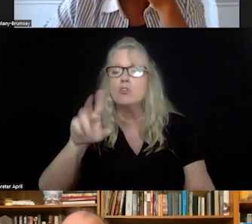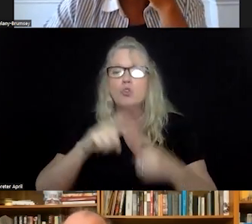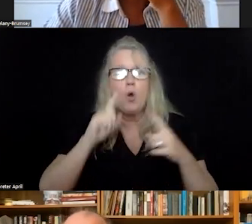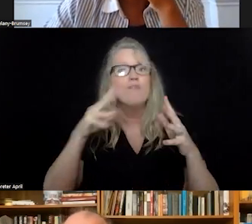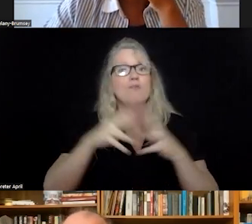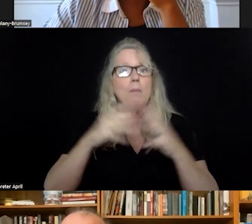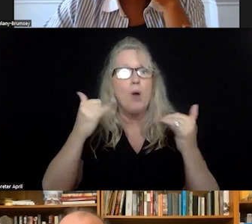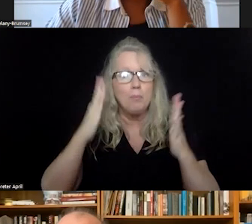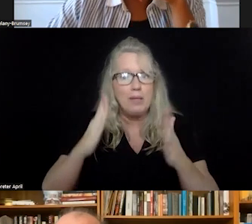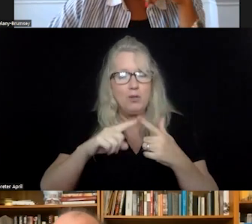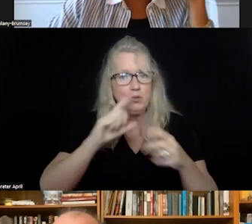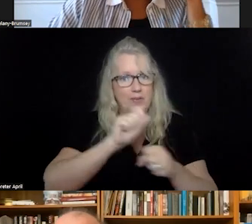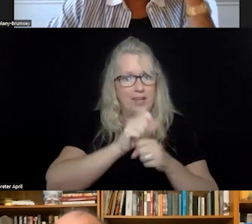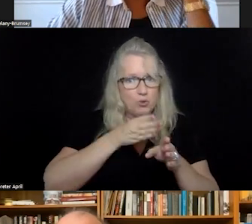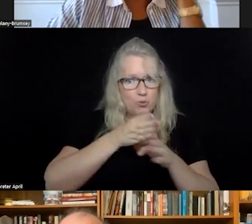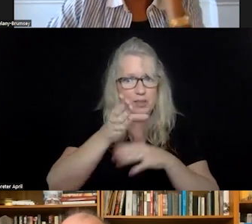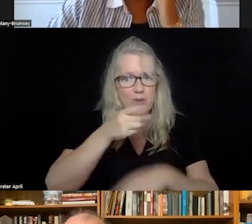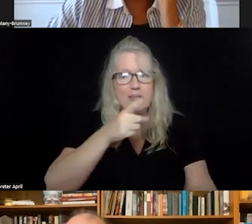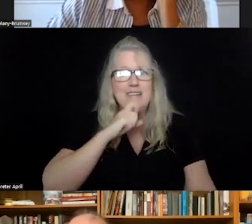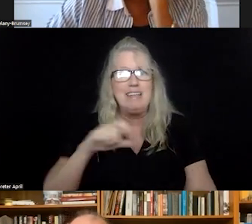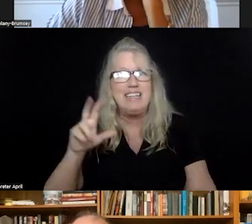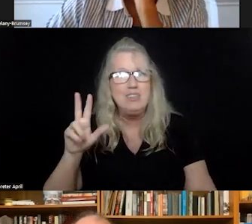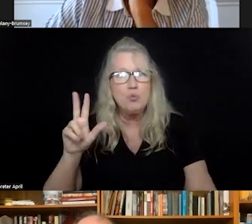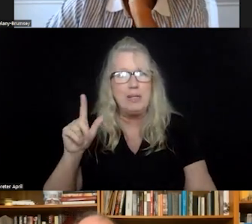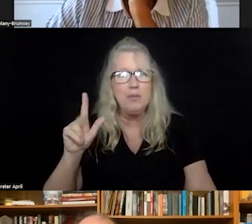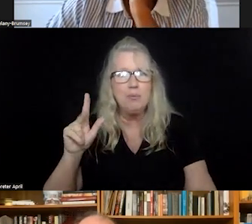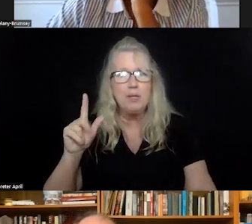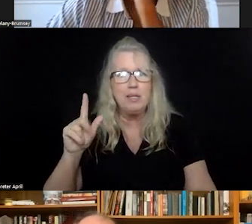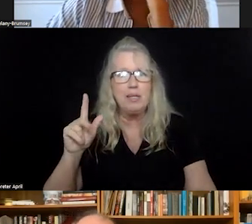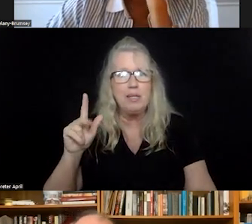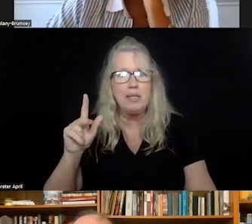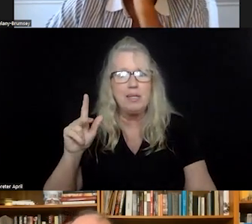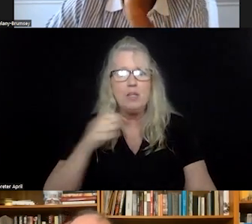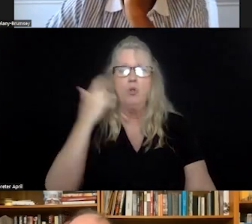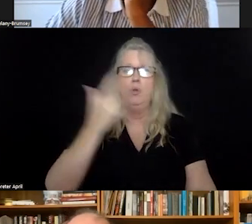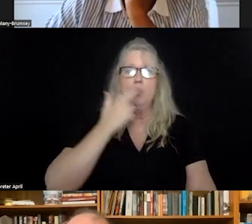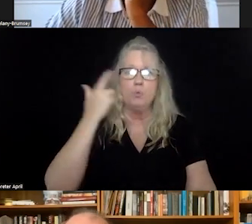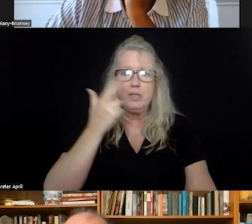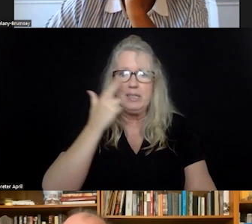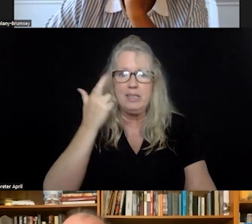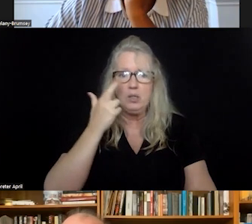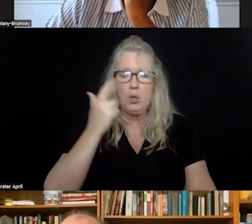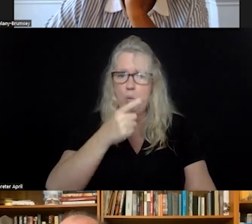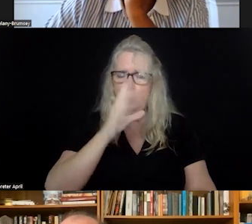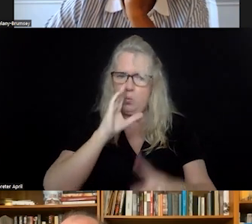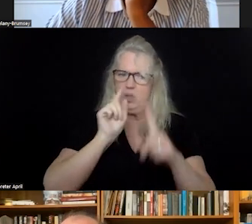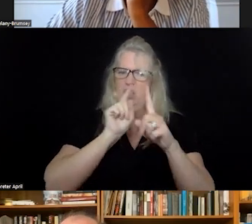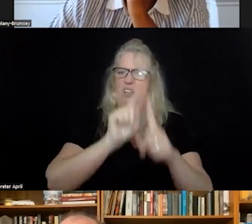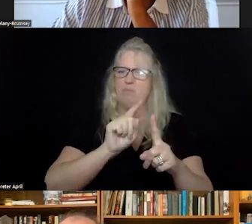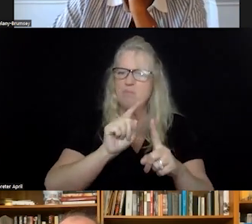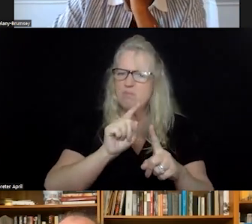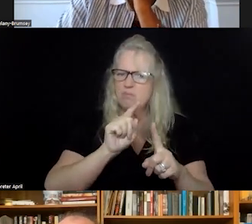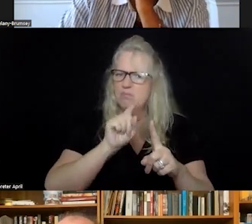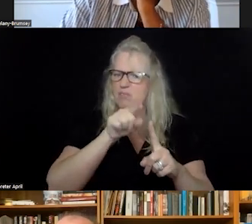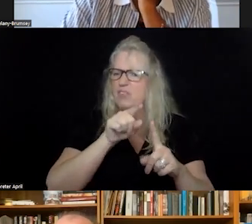who have had careers. This was in a 23-year-old. So the reason that we're highlighting this is